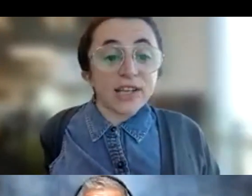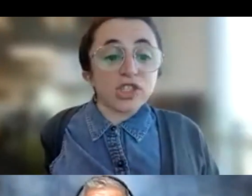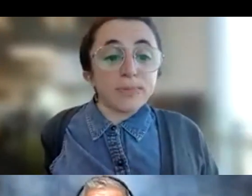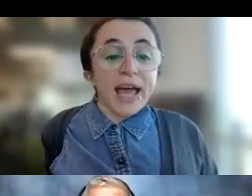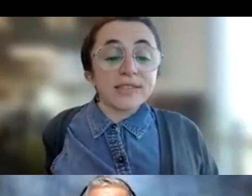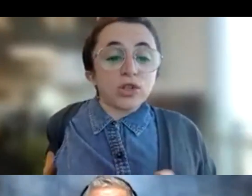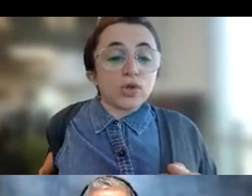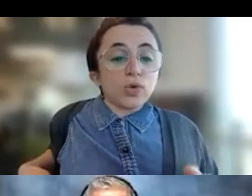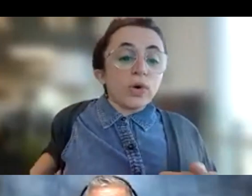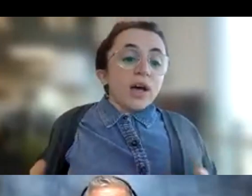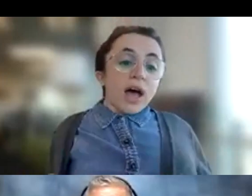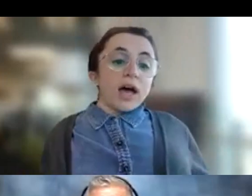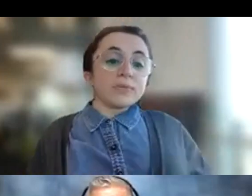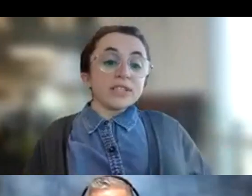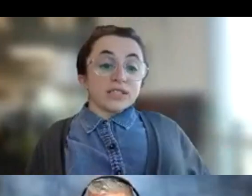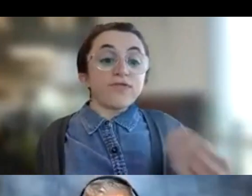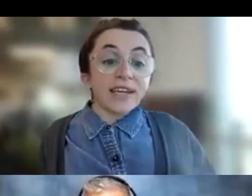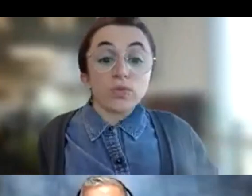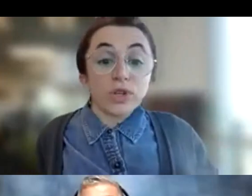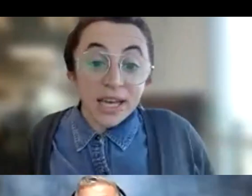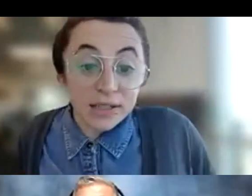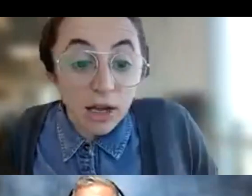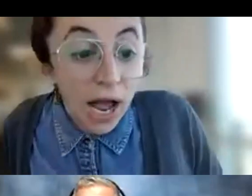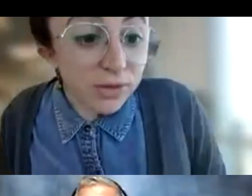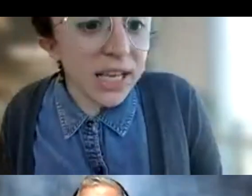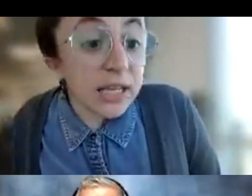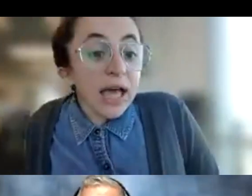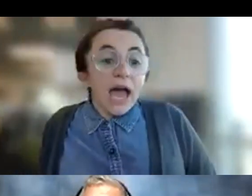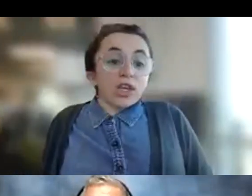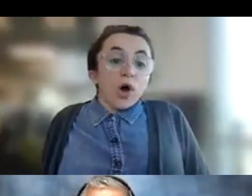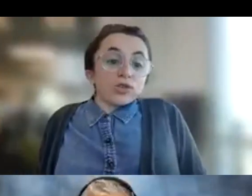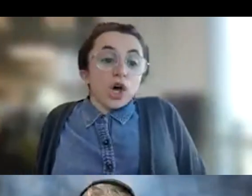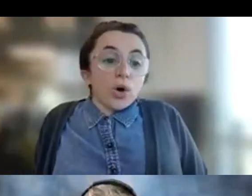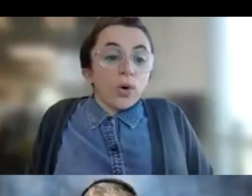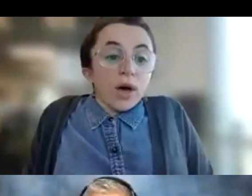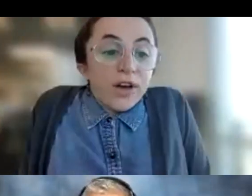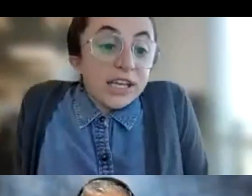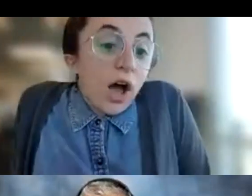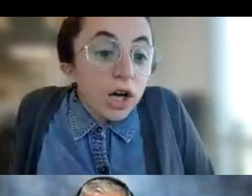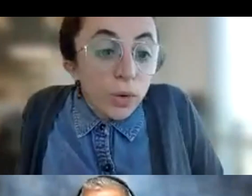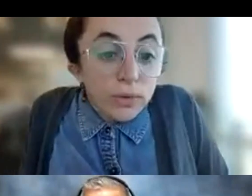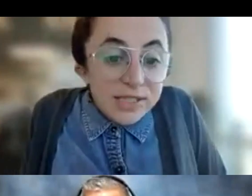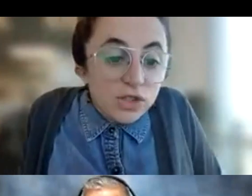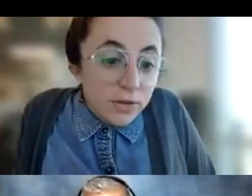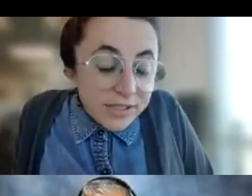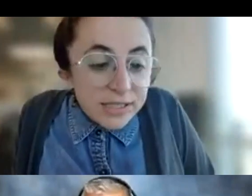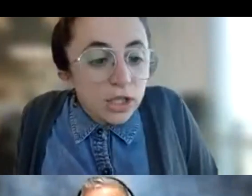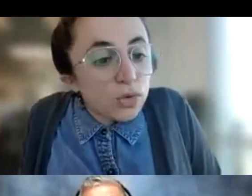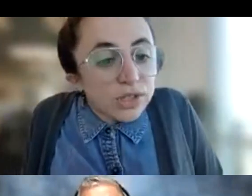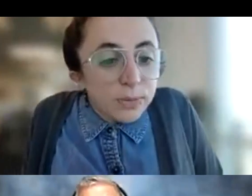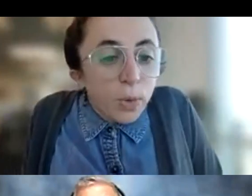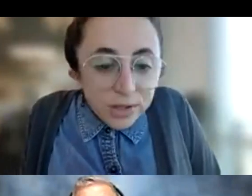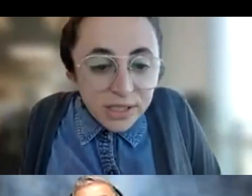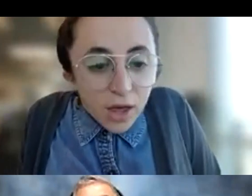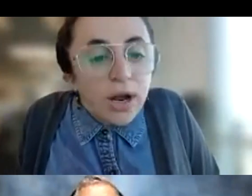accessing HCBS and who need to find and retain their housing, and then also funding ongoing resident services,